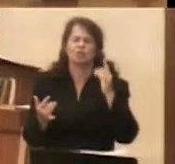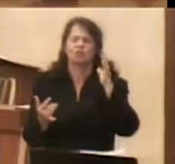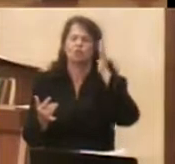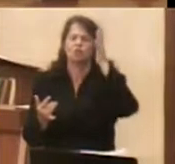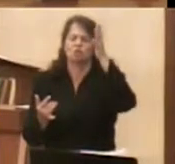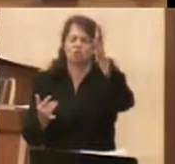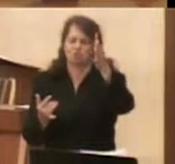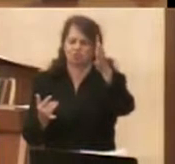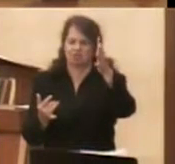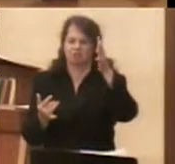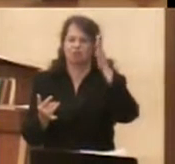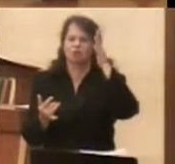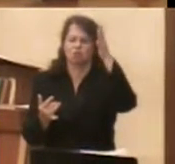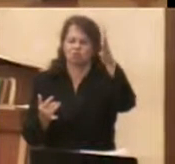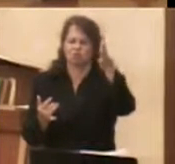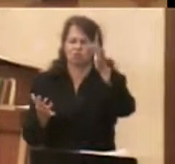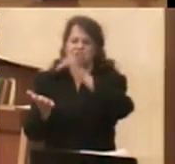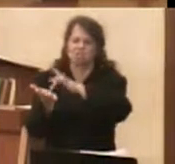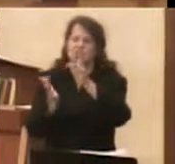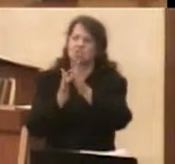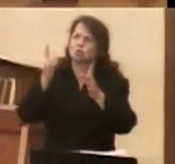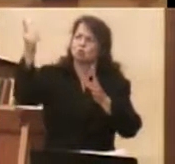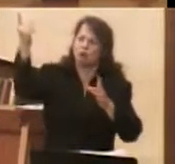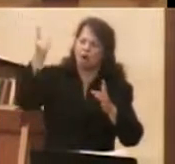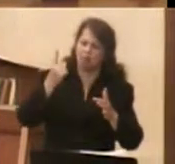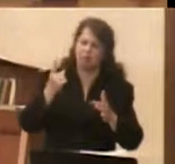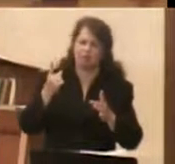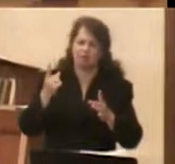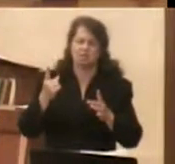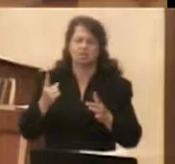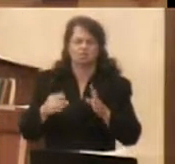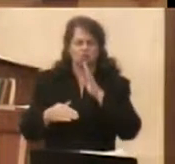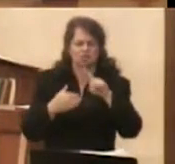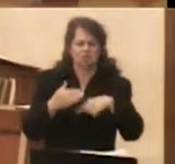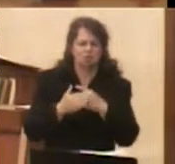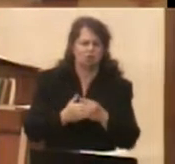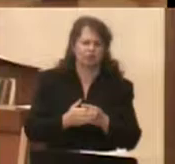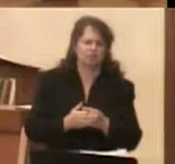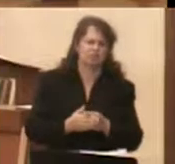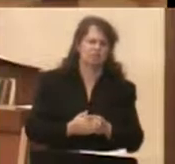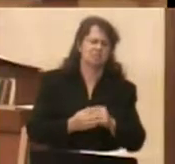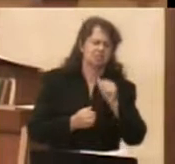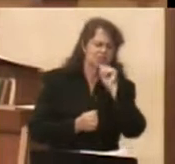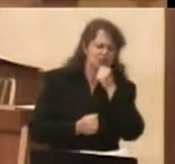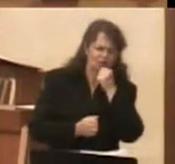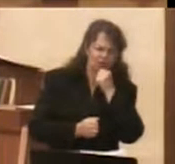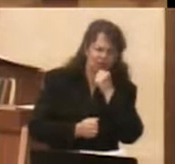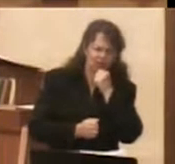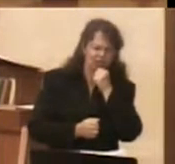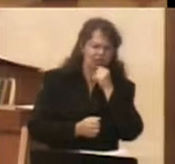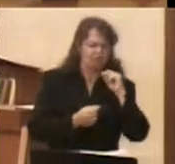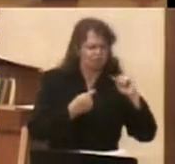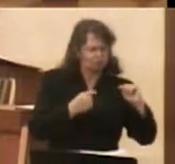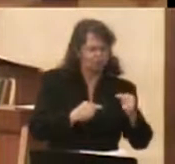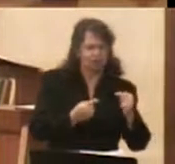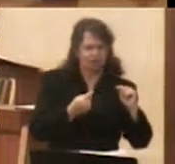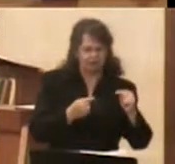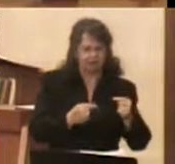book does speak very directly to the persecution of its time and does offer, as I mentioned